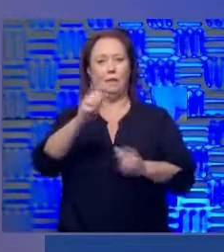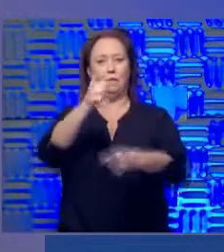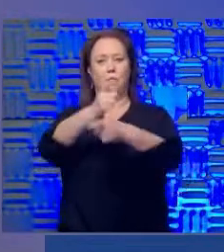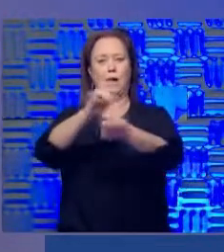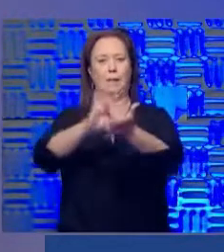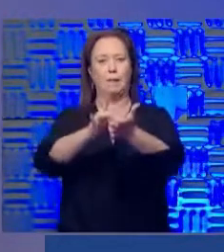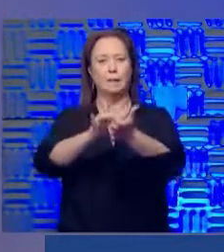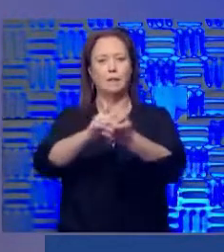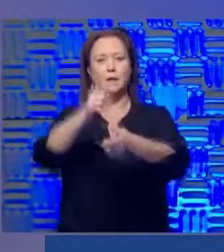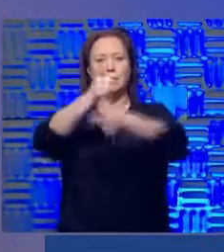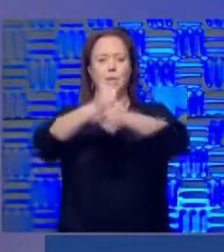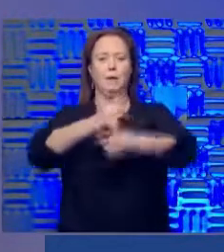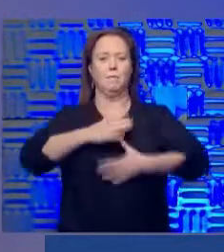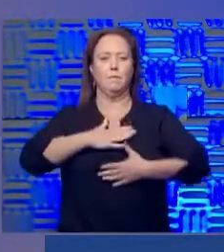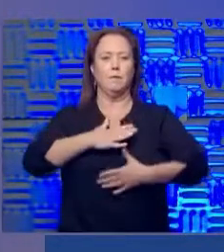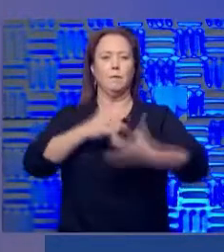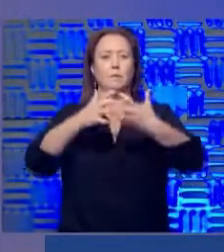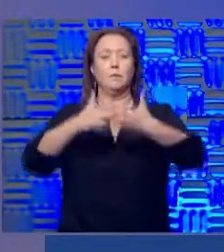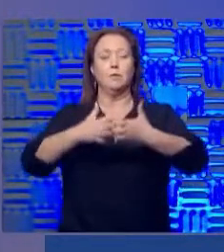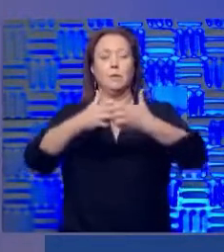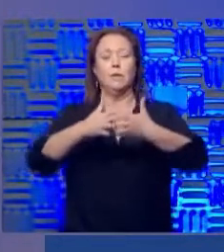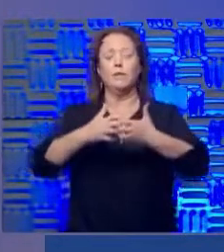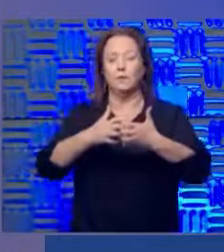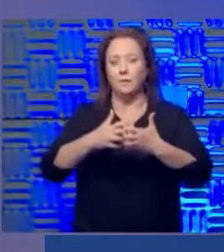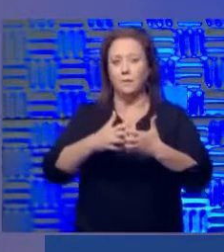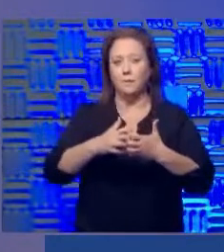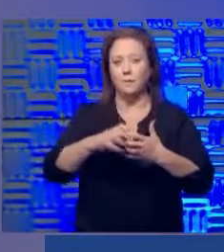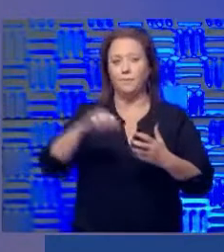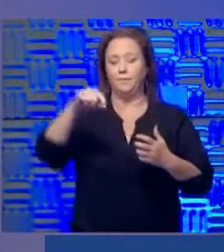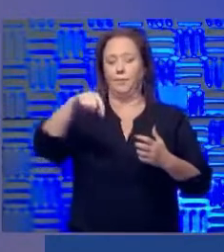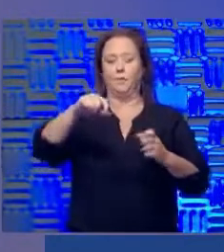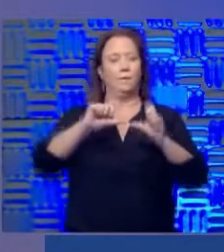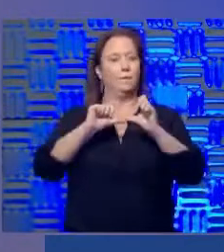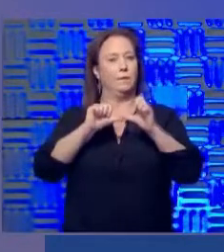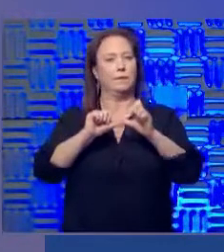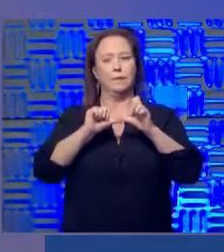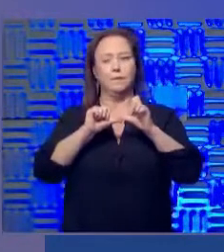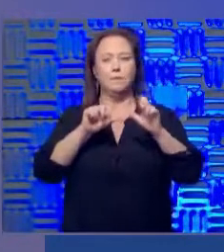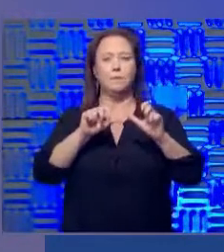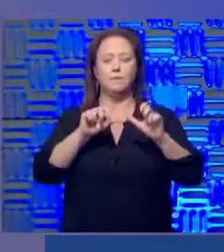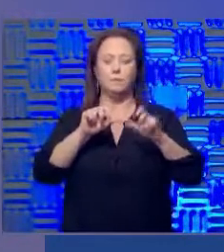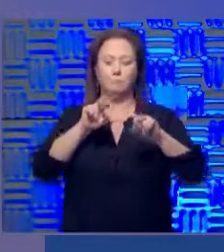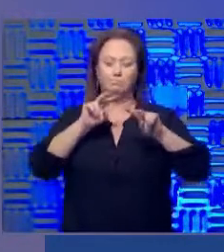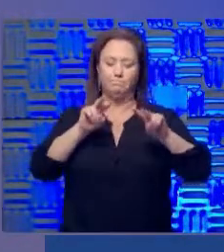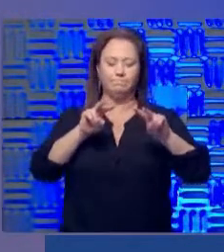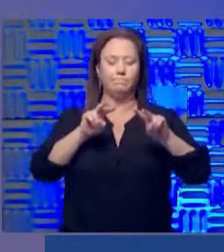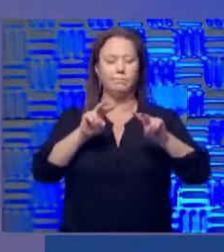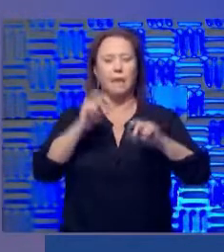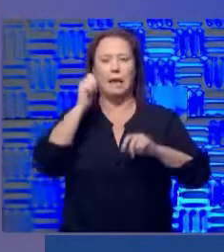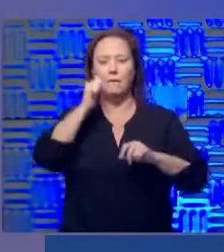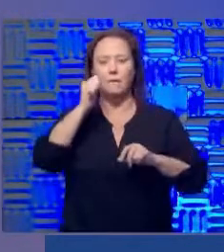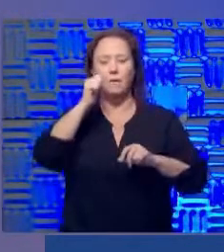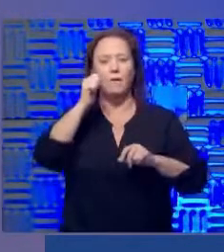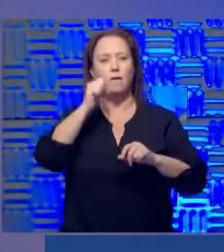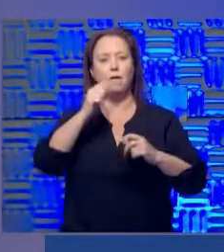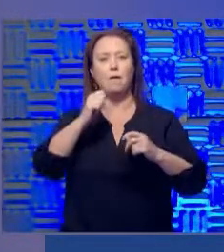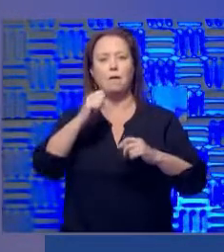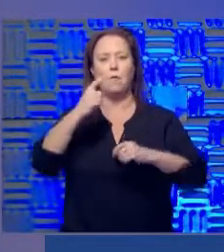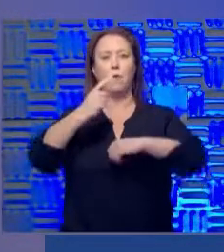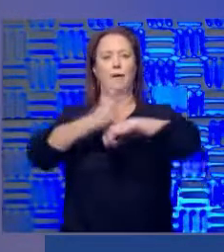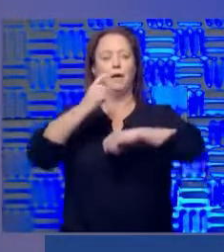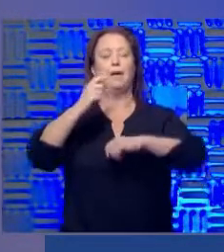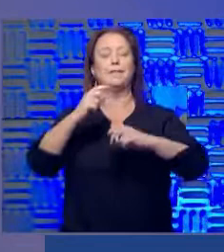enough ventilators. But this is one thing that we just got to continue to watch one day at a time. This is our